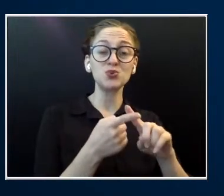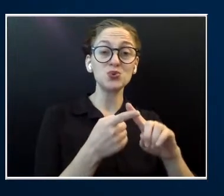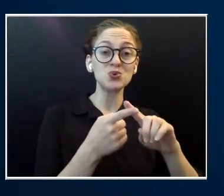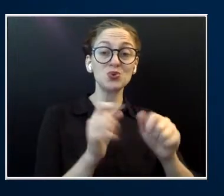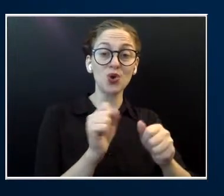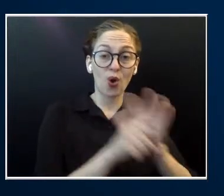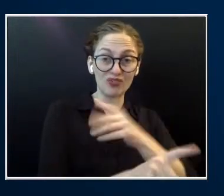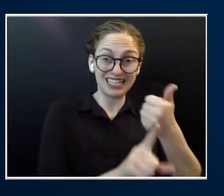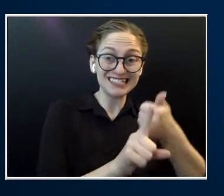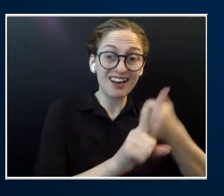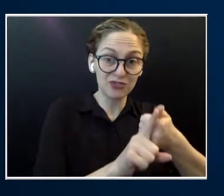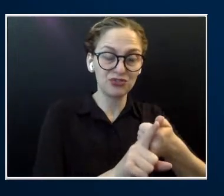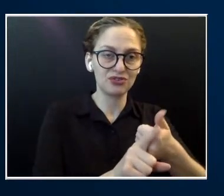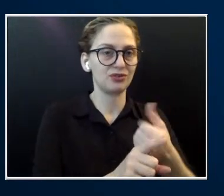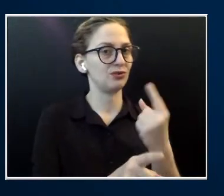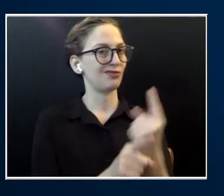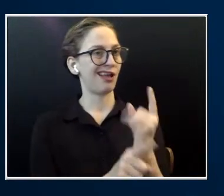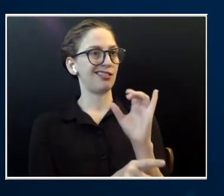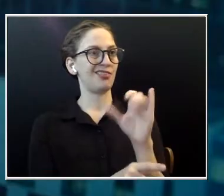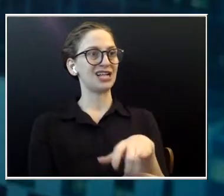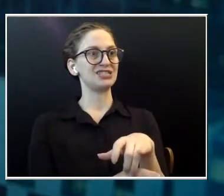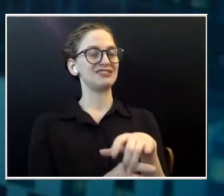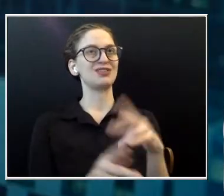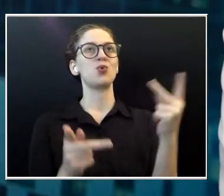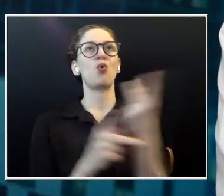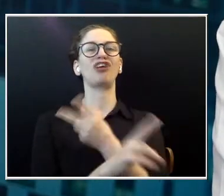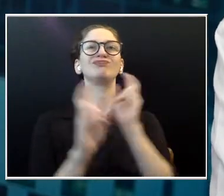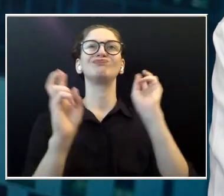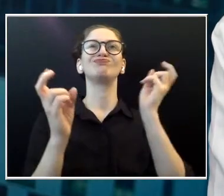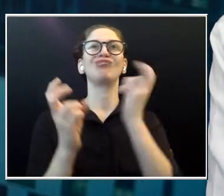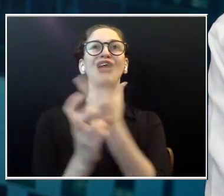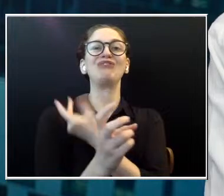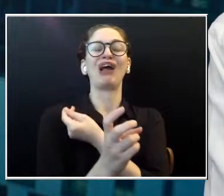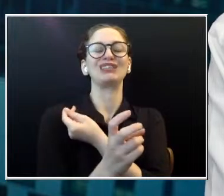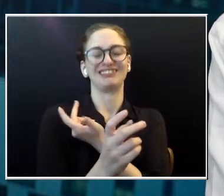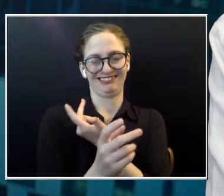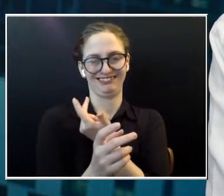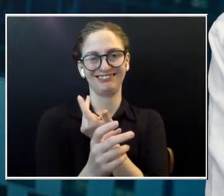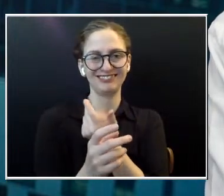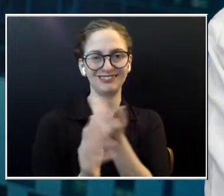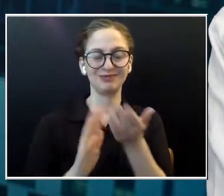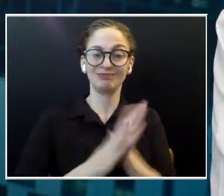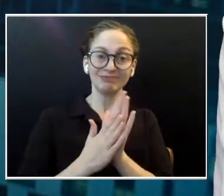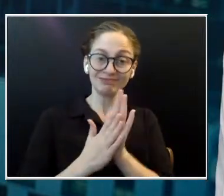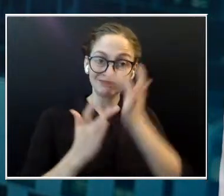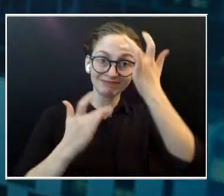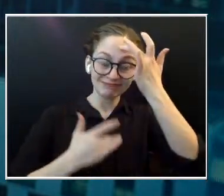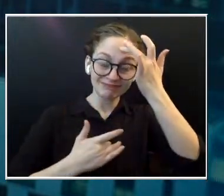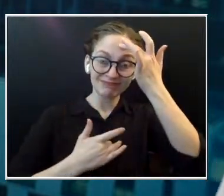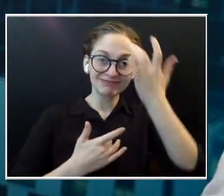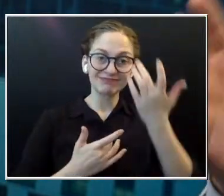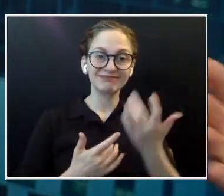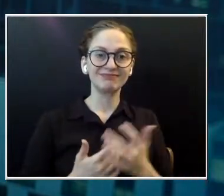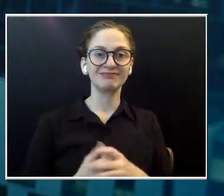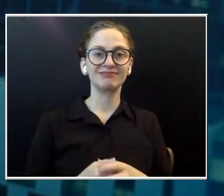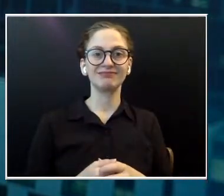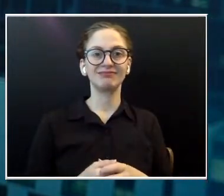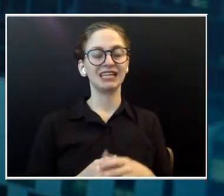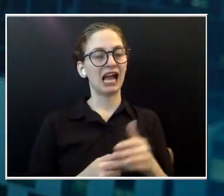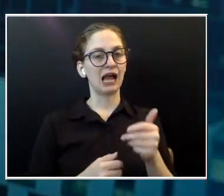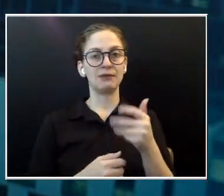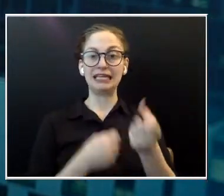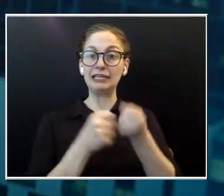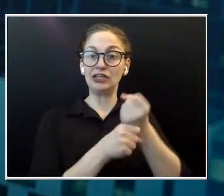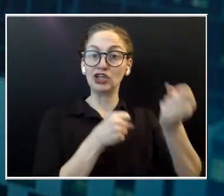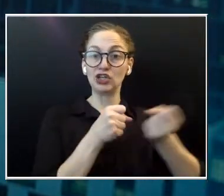right? Just getting the disease. Exactly. And I think, years ago, well, it has been years, people are like, well, which one do I get? And we get into this big, long debate, and I'm